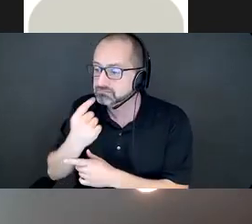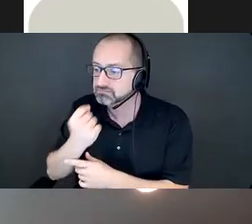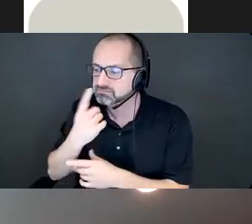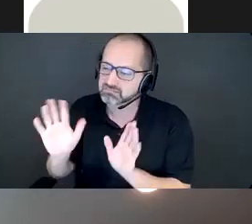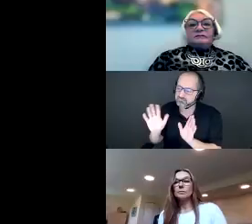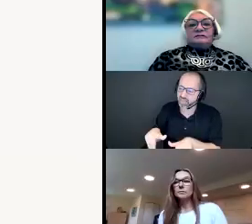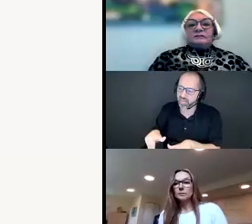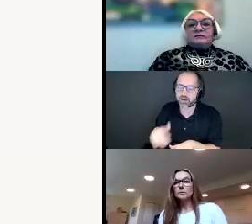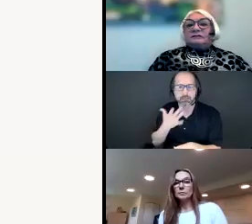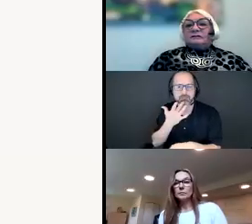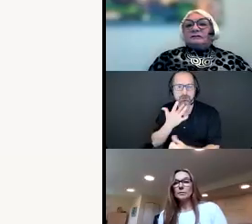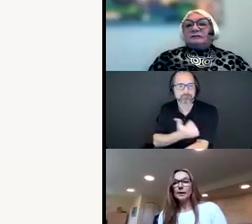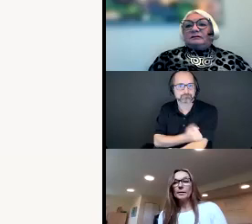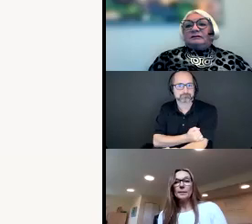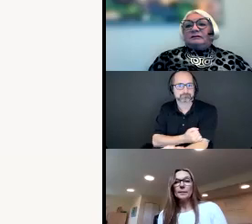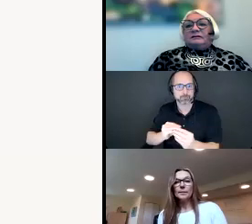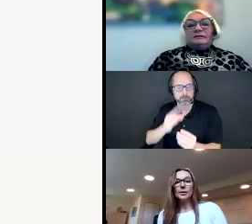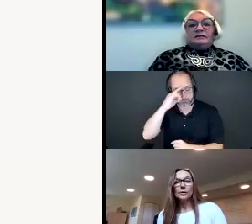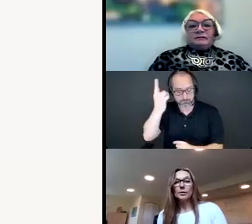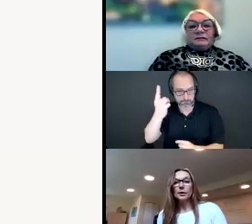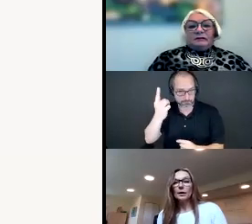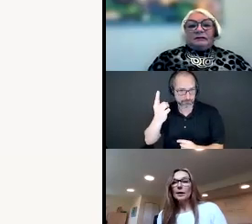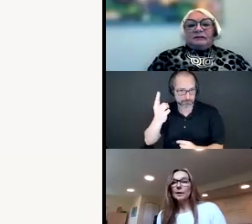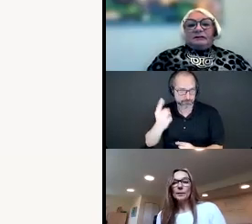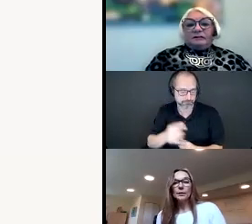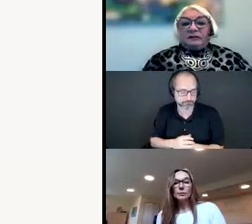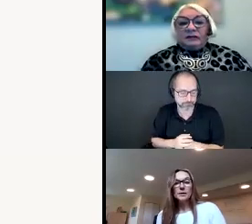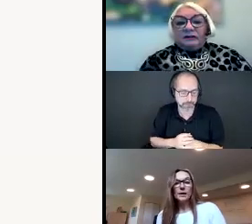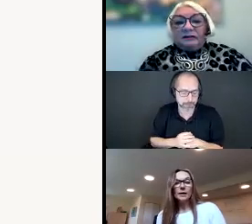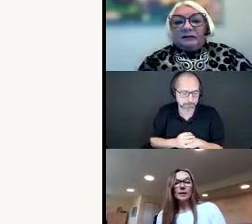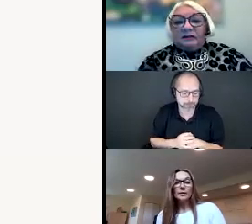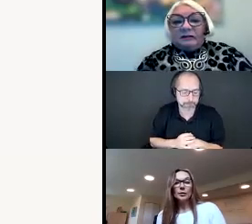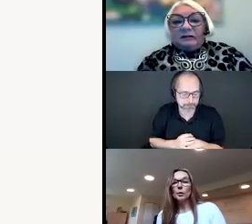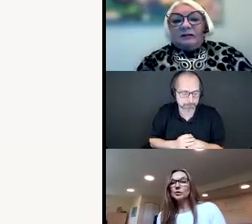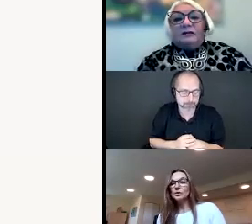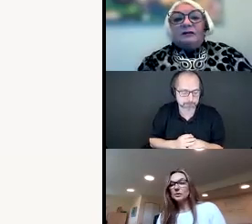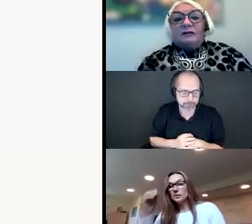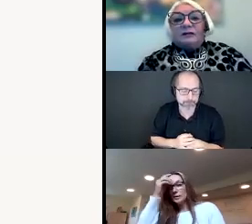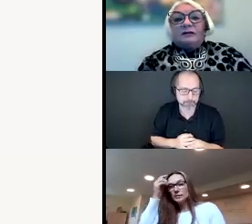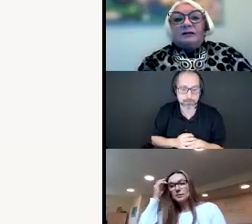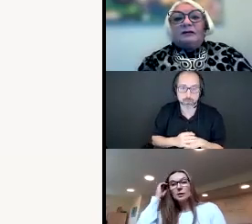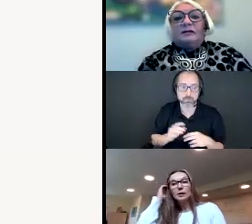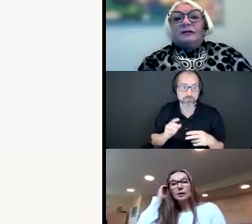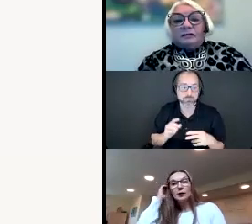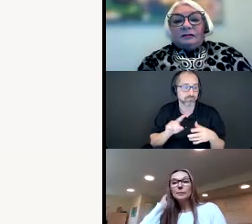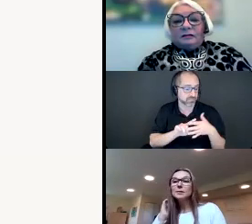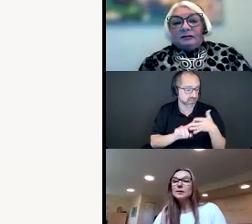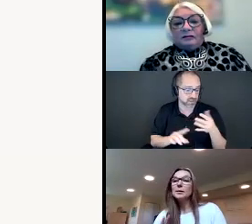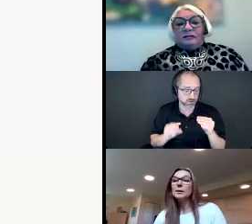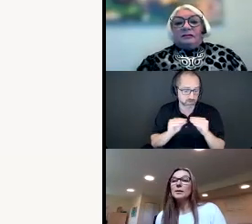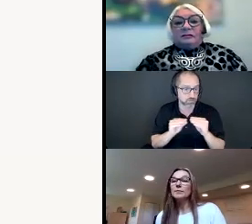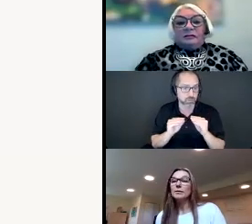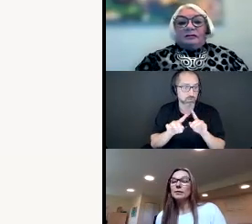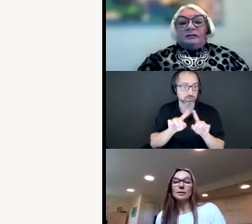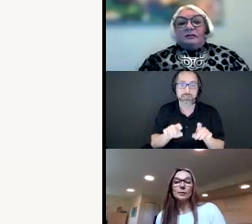that make sense? Yep, thank you. I don't Okay. see any other questions at this time. Does anybody else